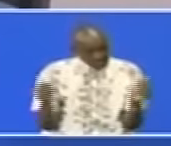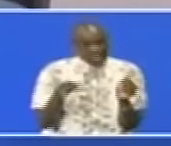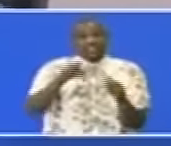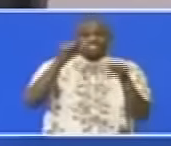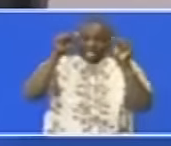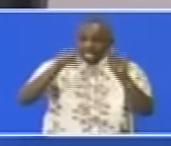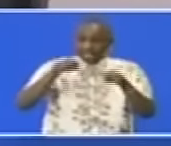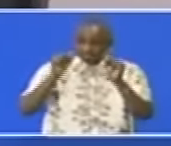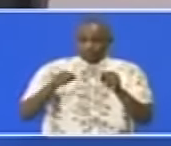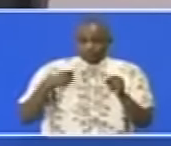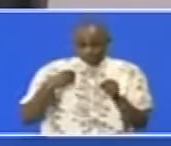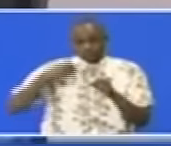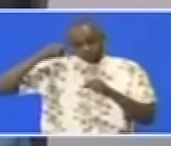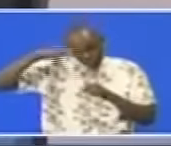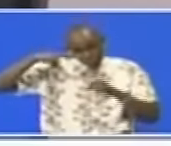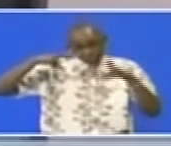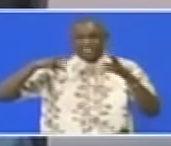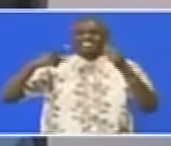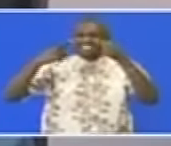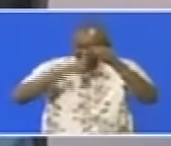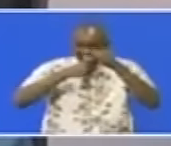to electrify